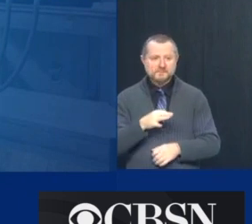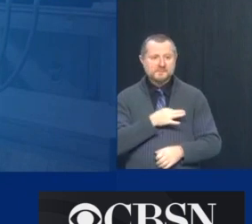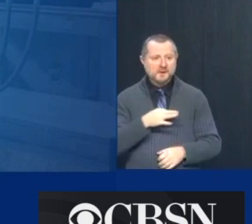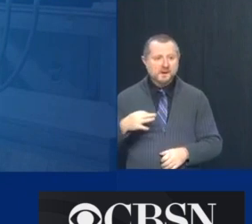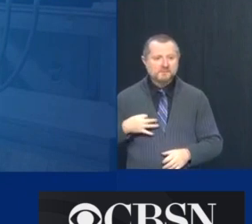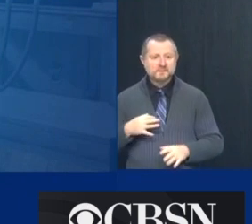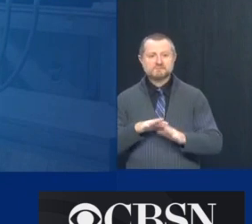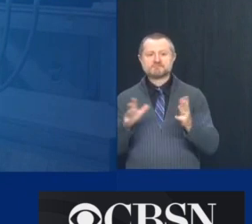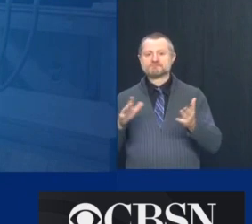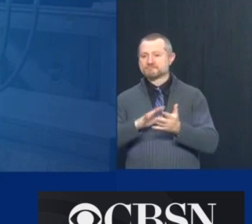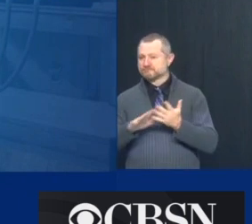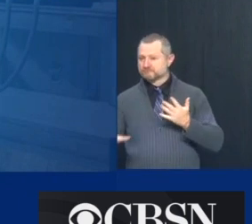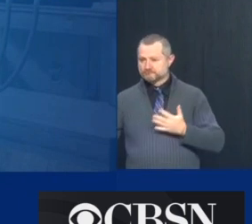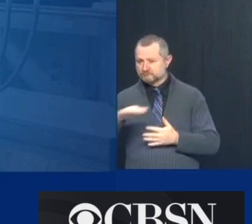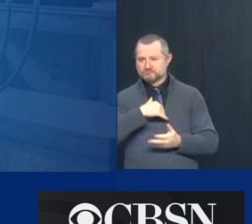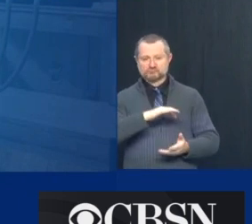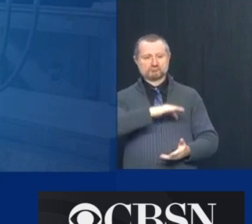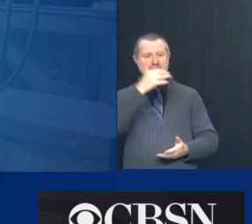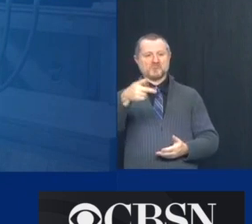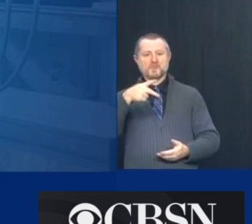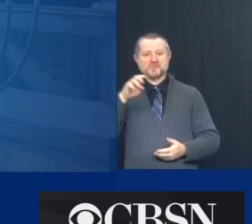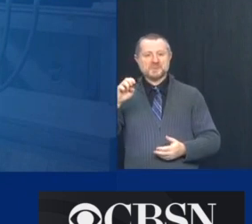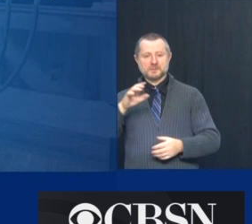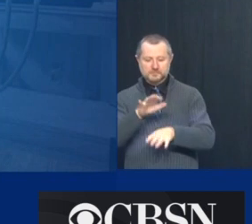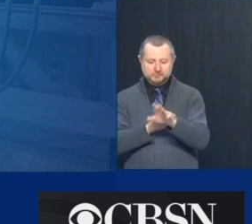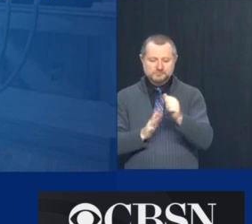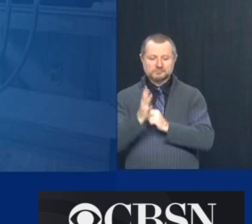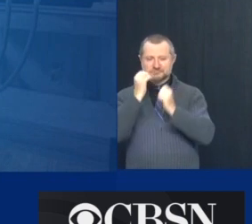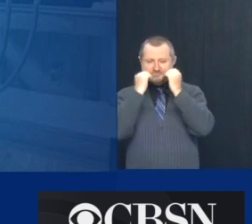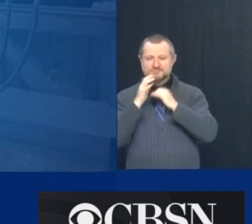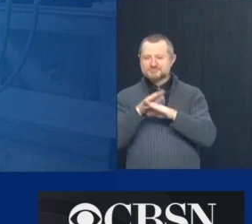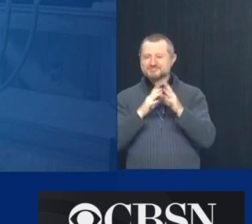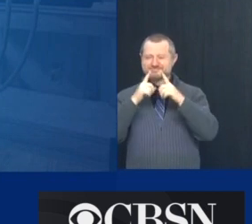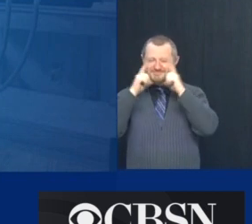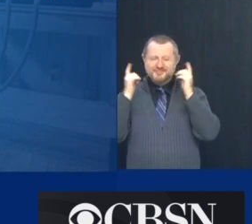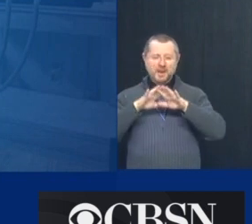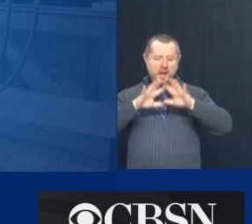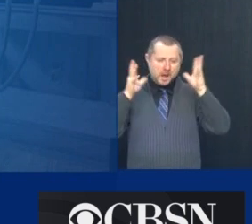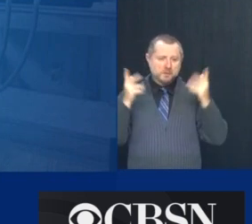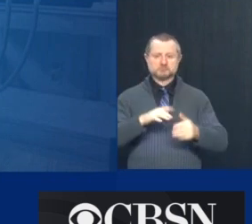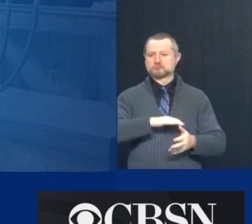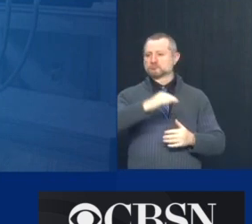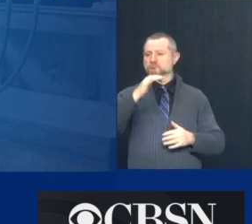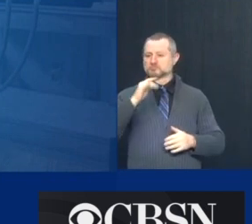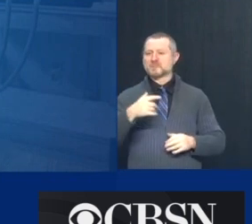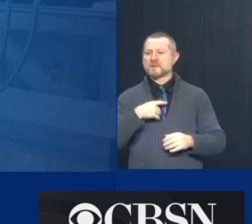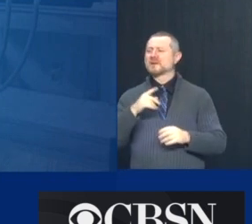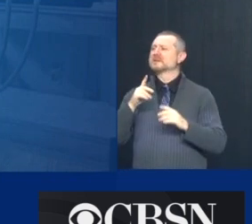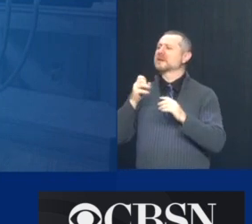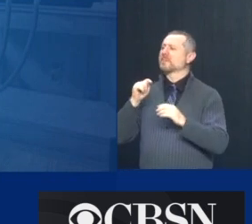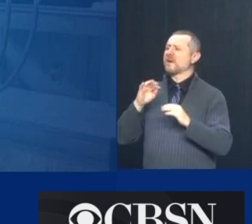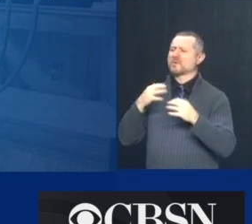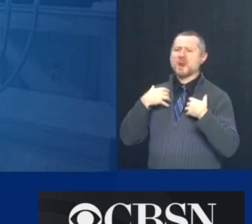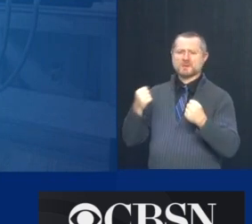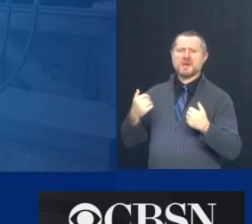PPE stockpiles. Department of Health did regulations as to how many PPE you